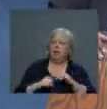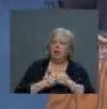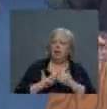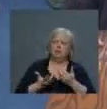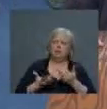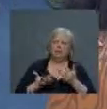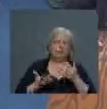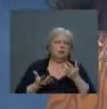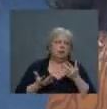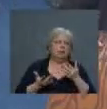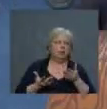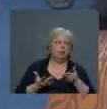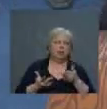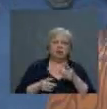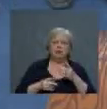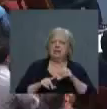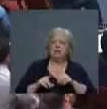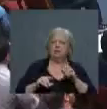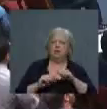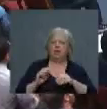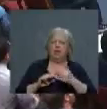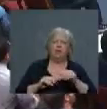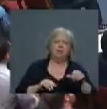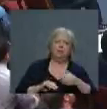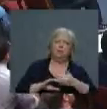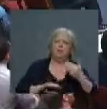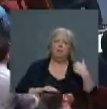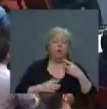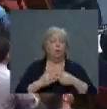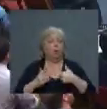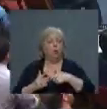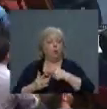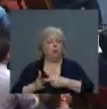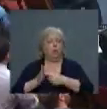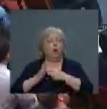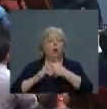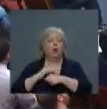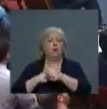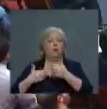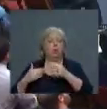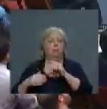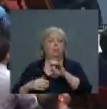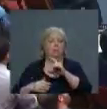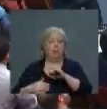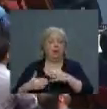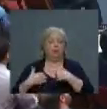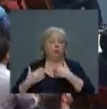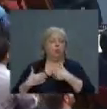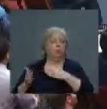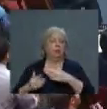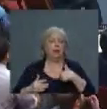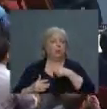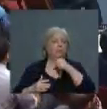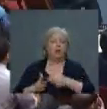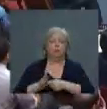this time differ from the others? What did we require under the master use plan that we haven't required before?